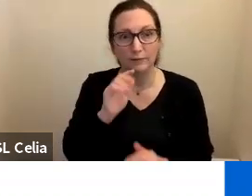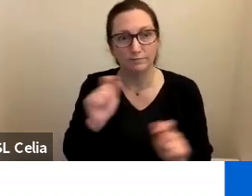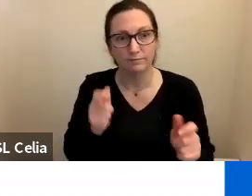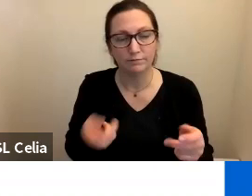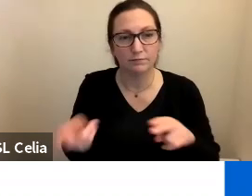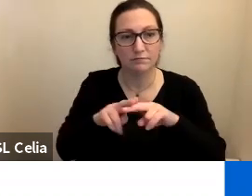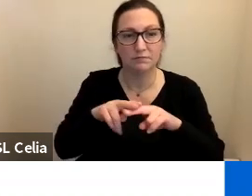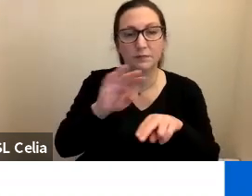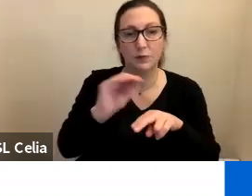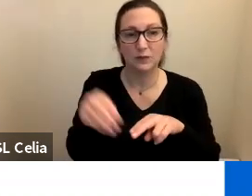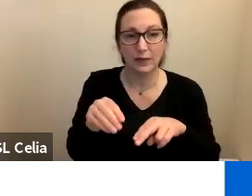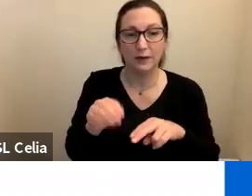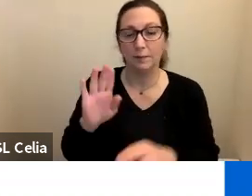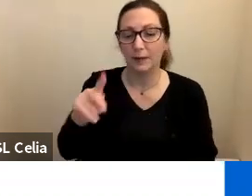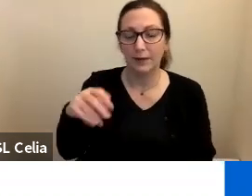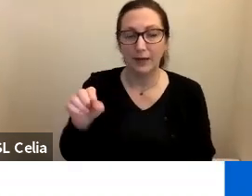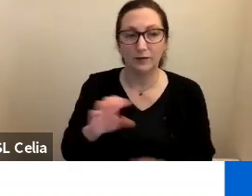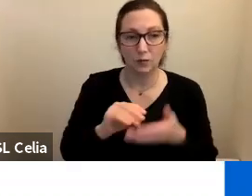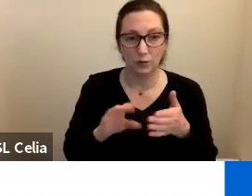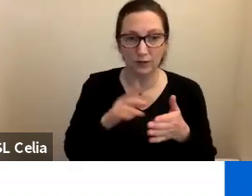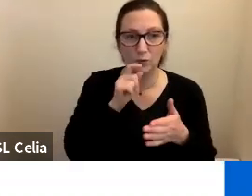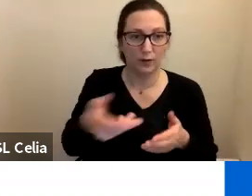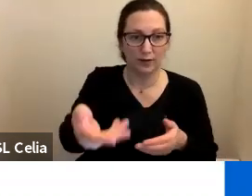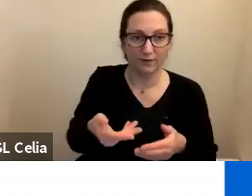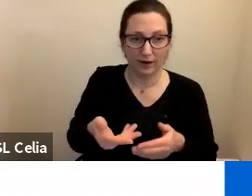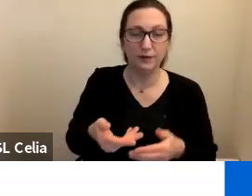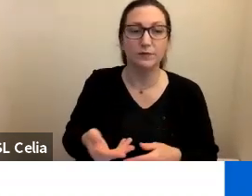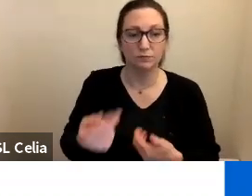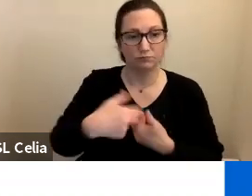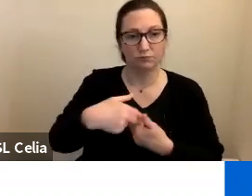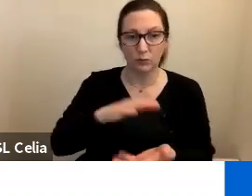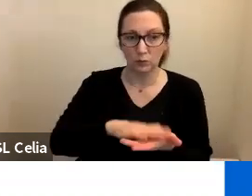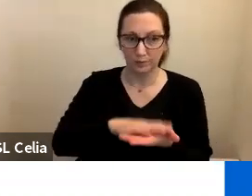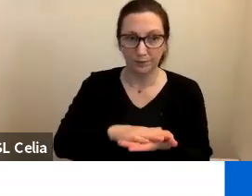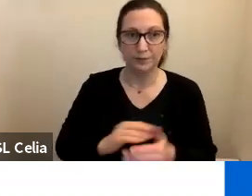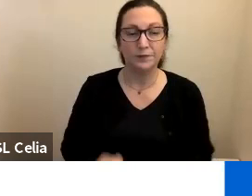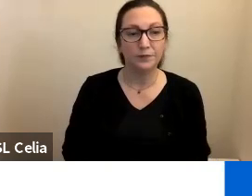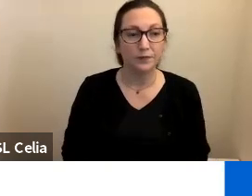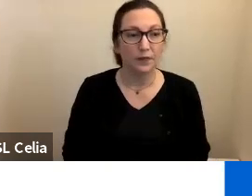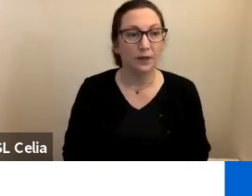the percentage of BPS students invited to the school.